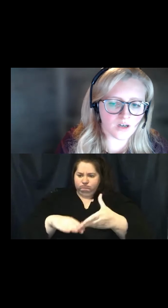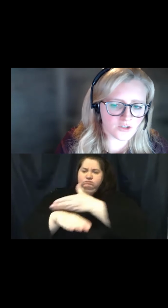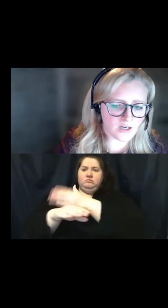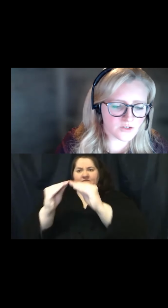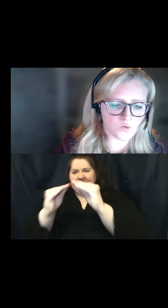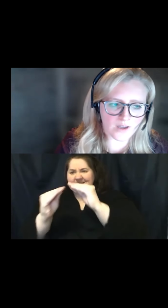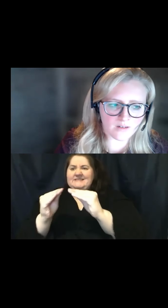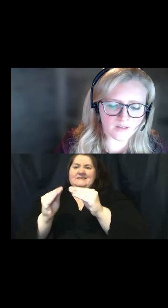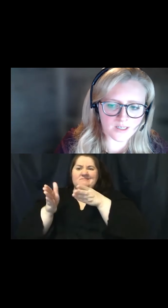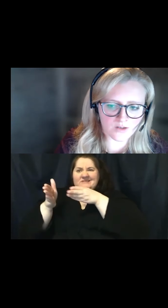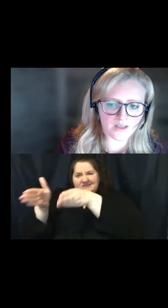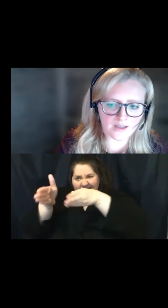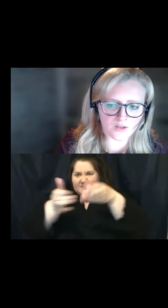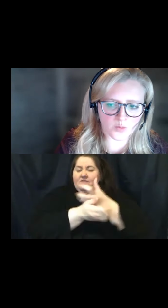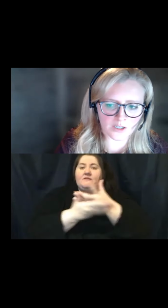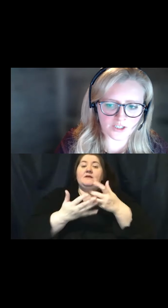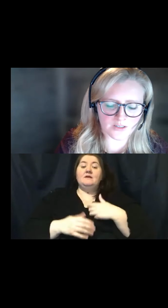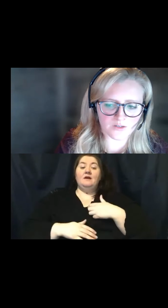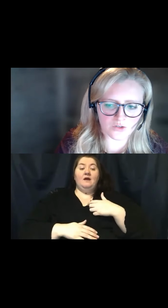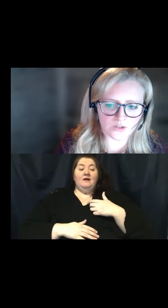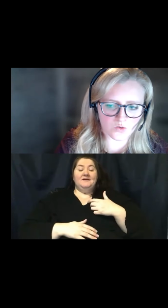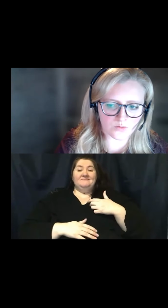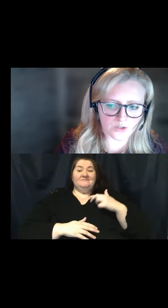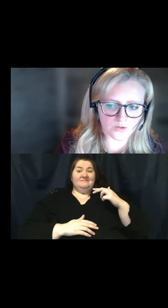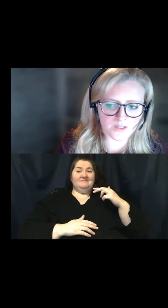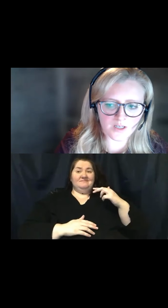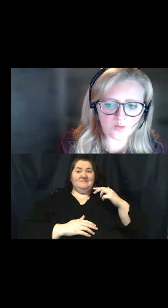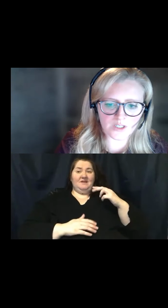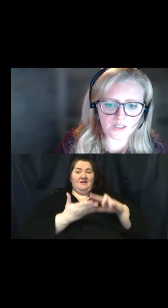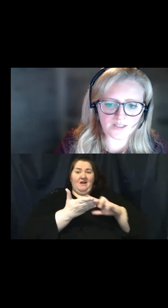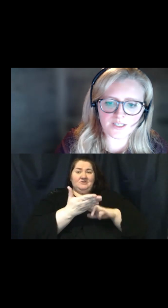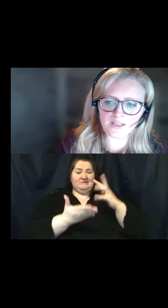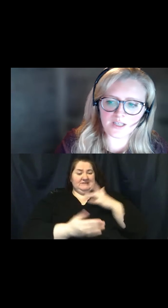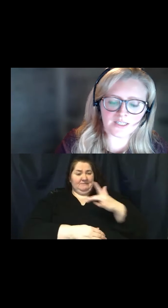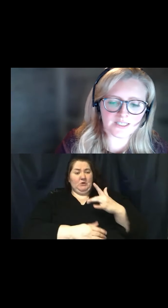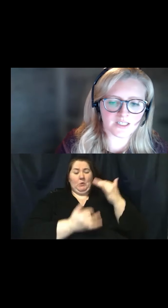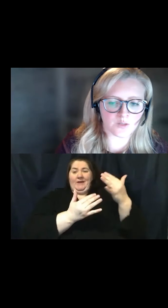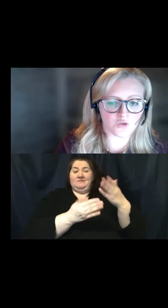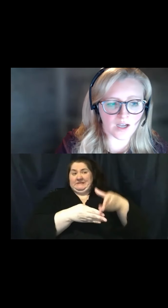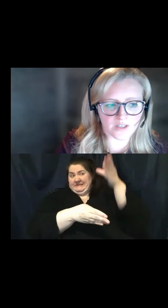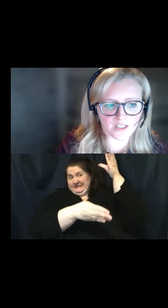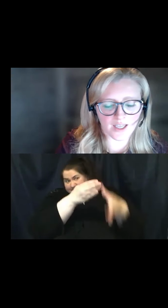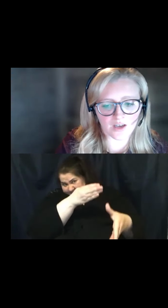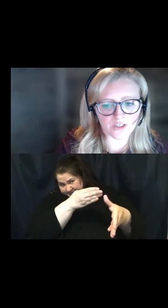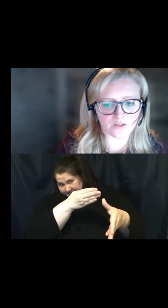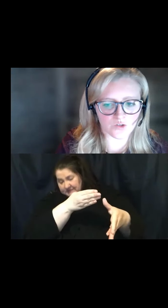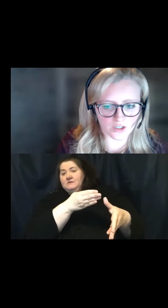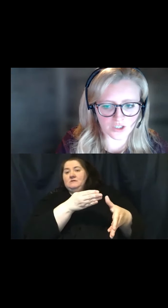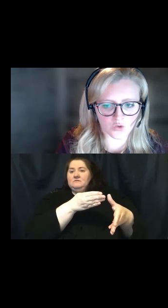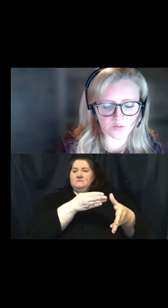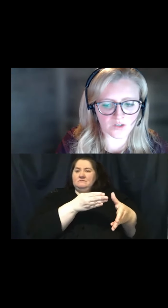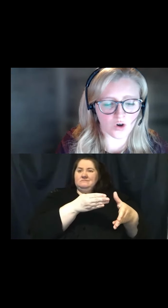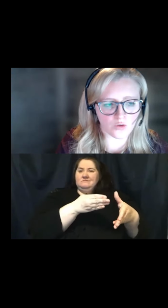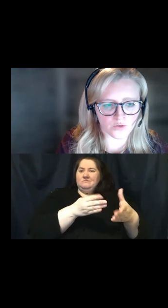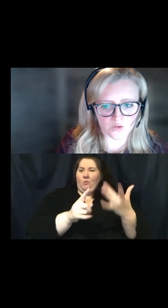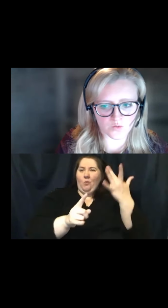Typically, contractors wait until the end of projects to restore roads because they need to keep driving heavy